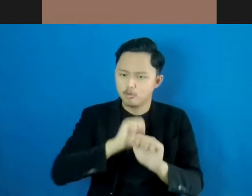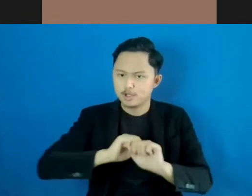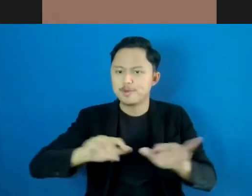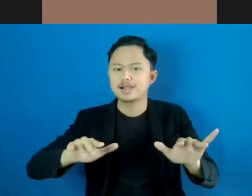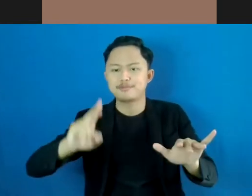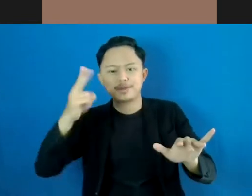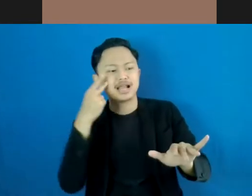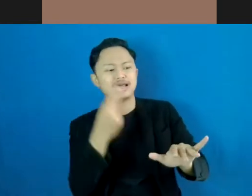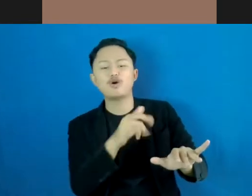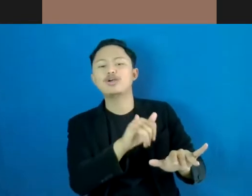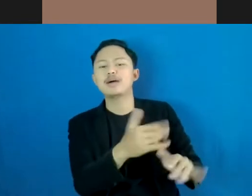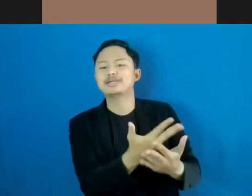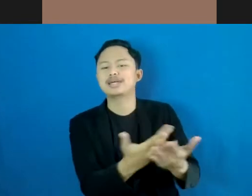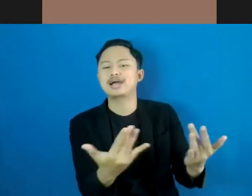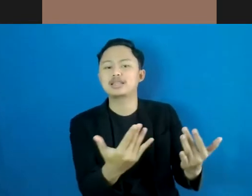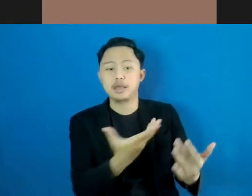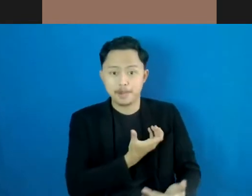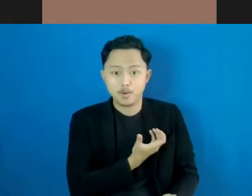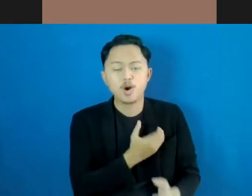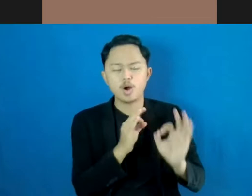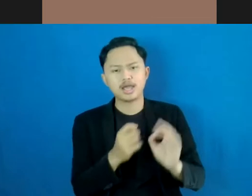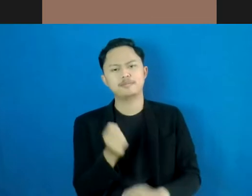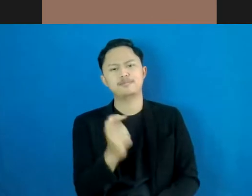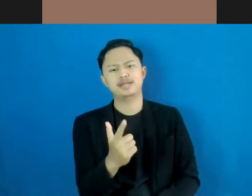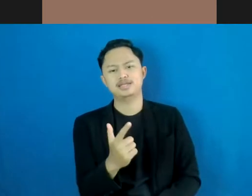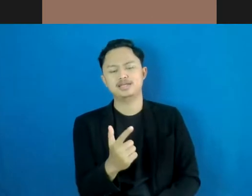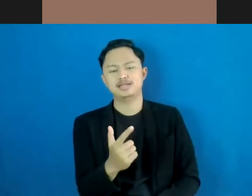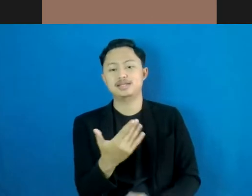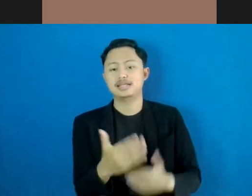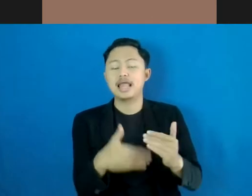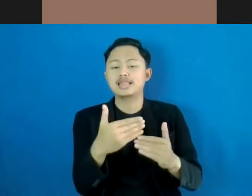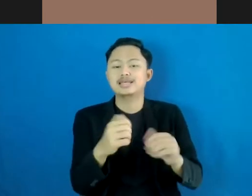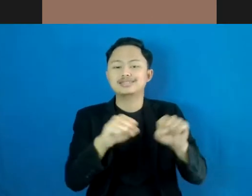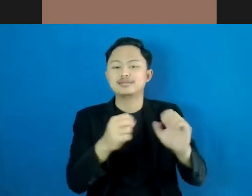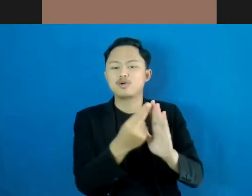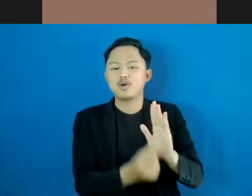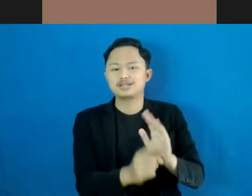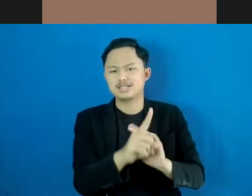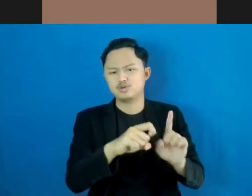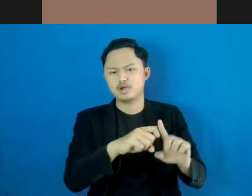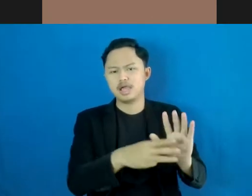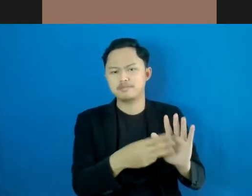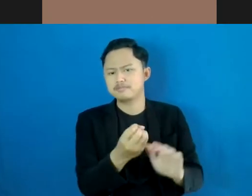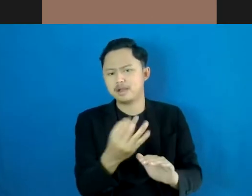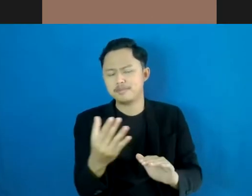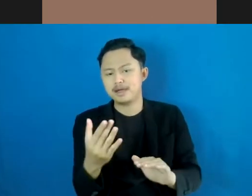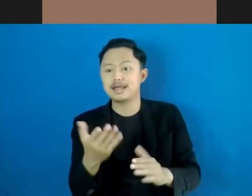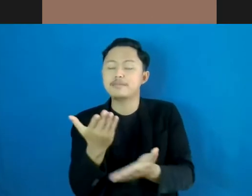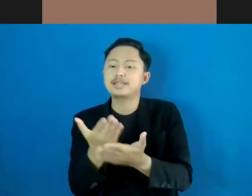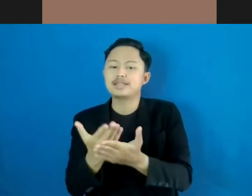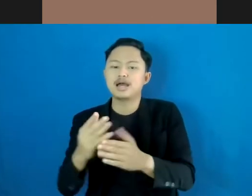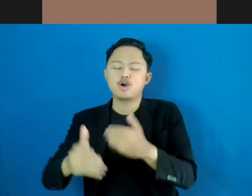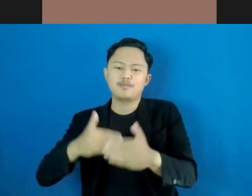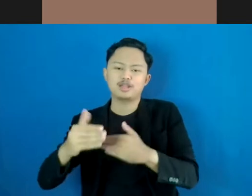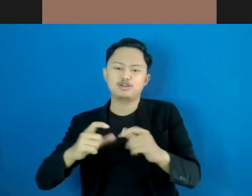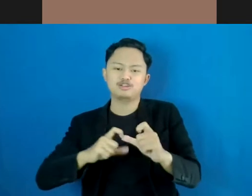this. Otherwise, if you want to go for per kilometer cost, please go with little higher capital subsidies to the operators